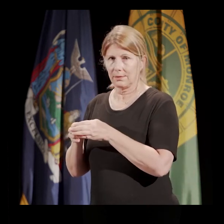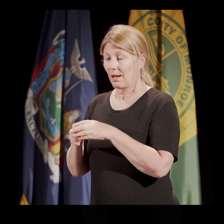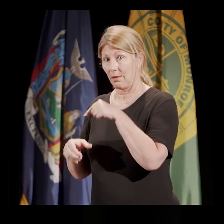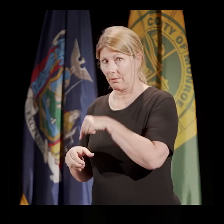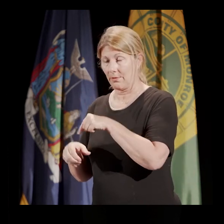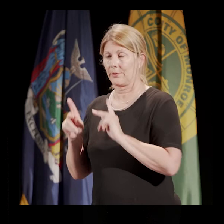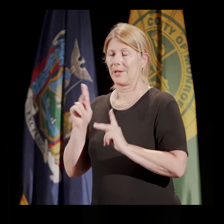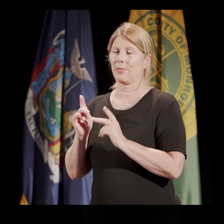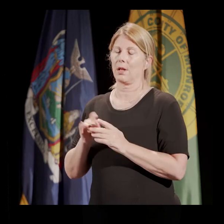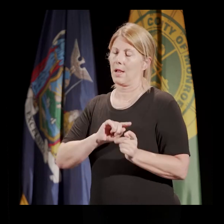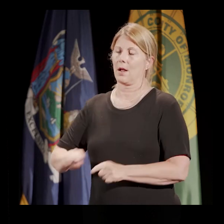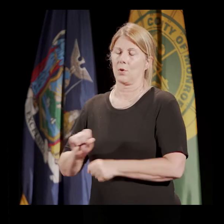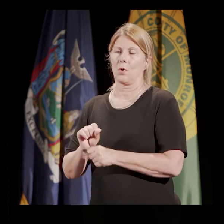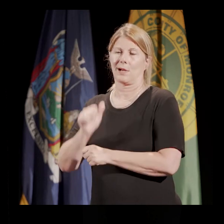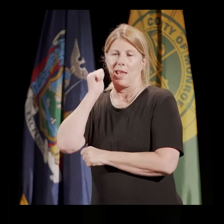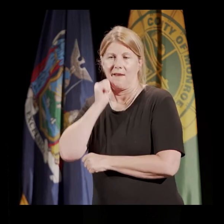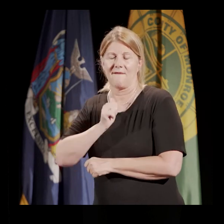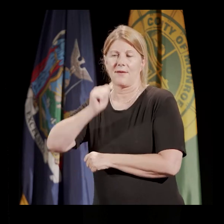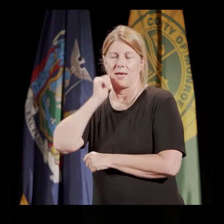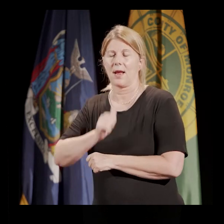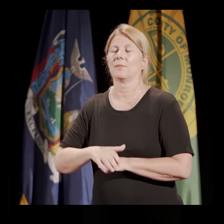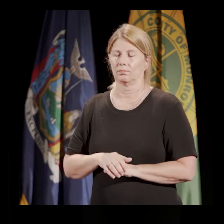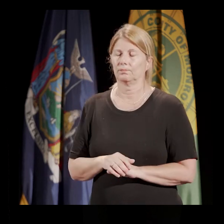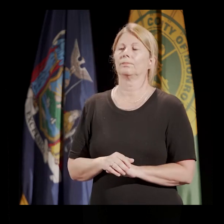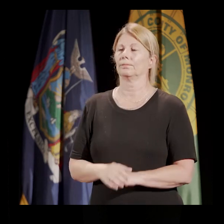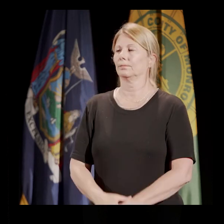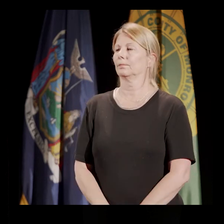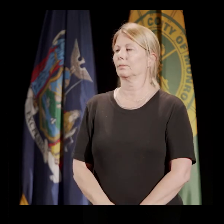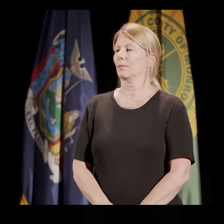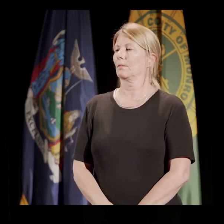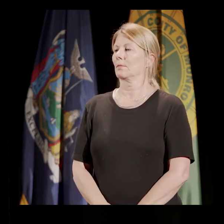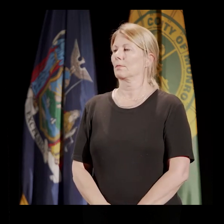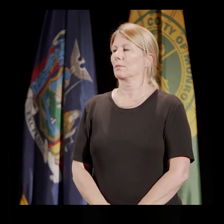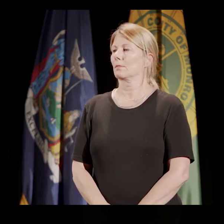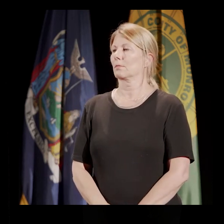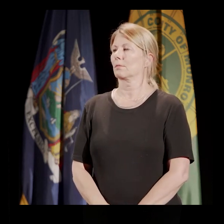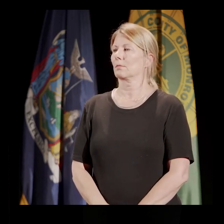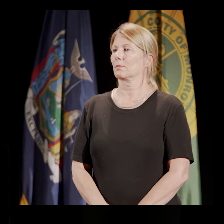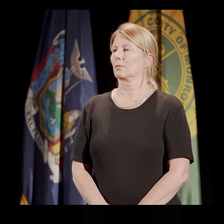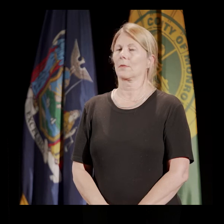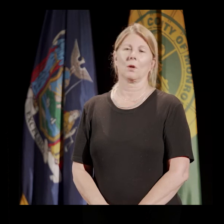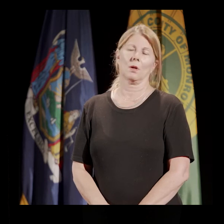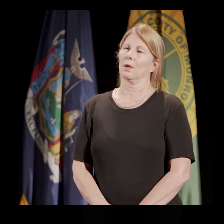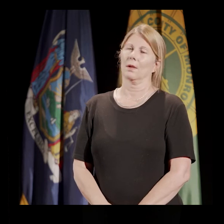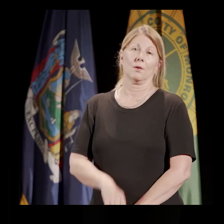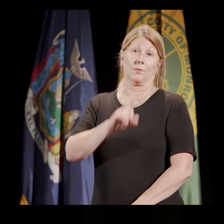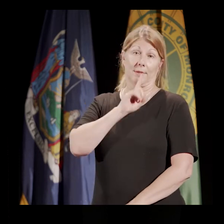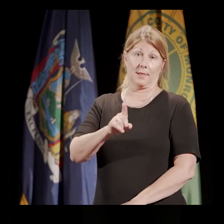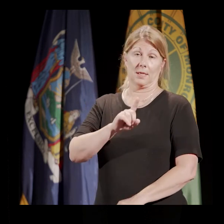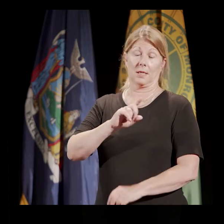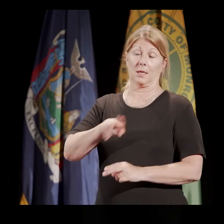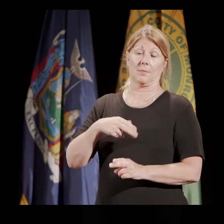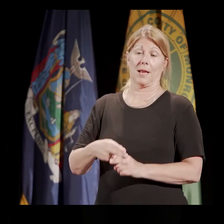day, full of hope and excitement. But as I said, it's not about me,